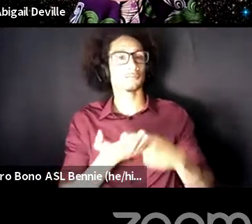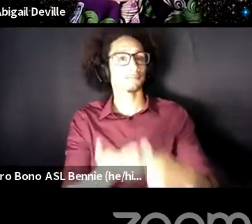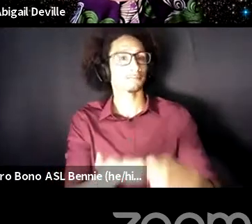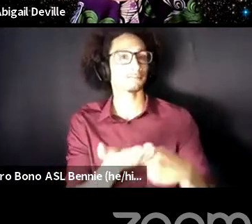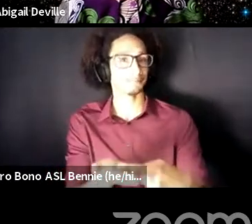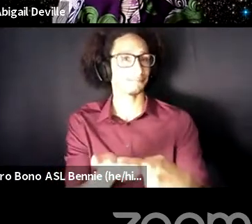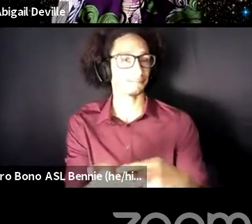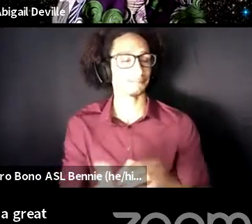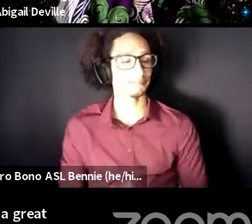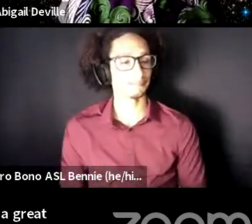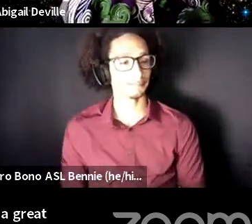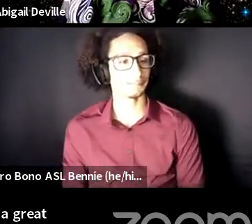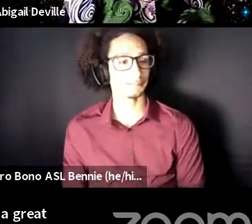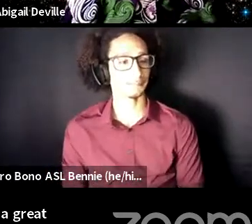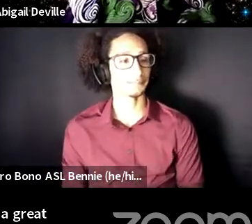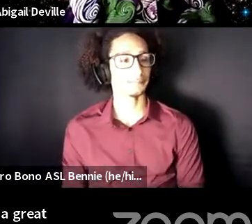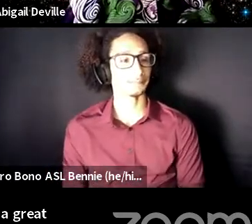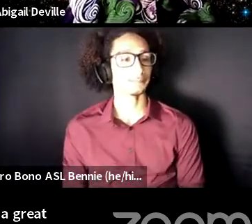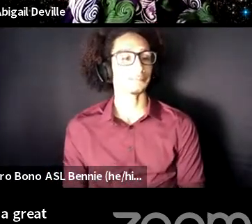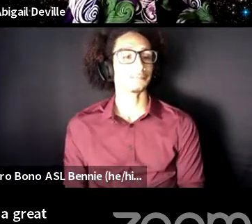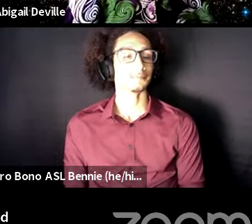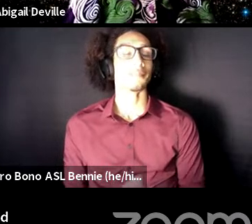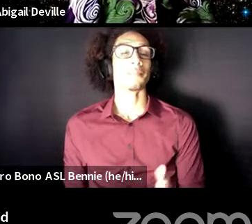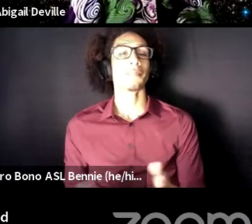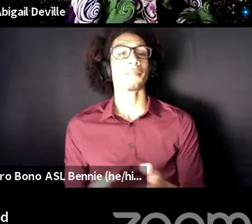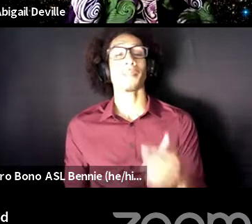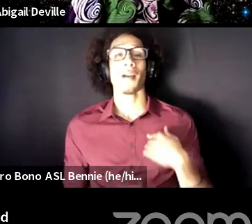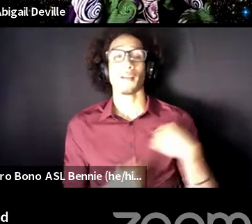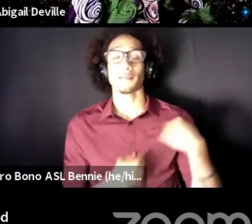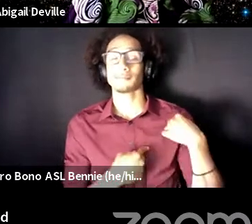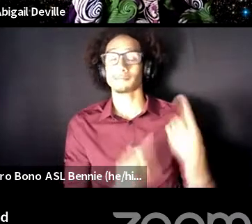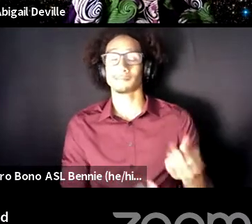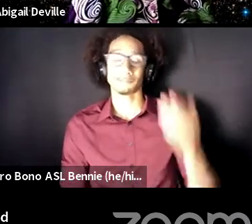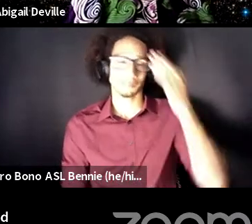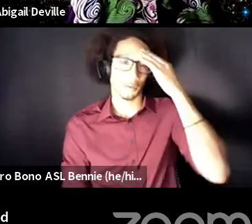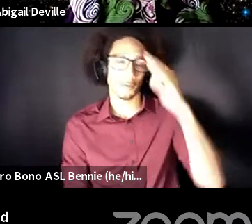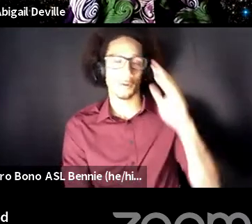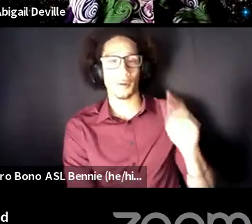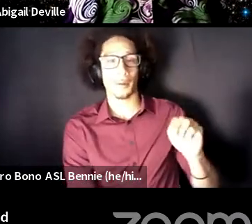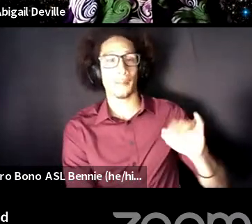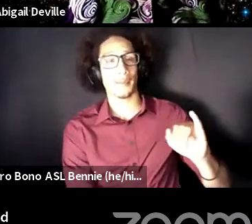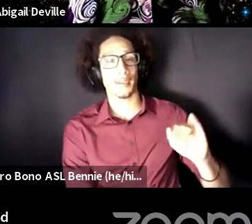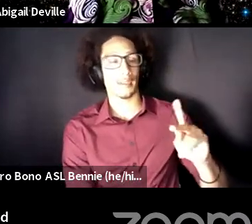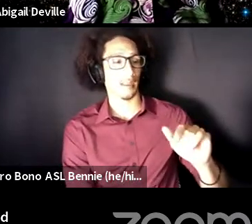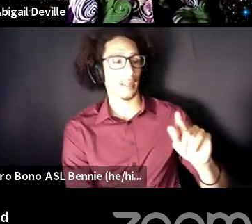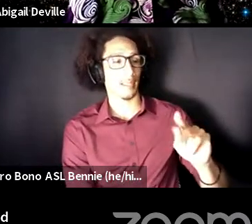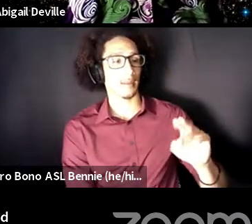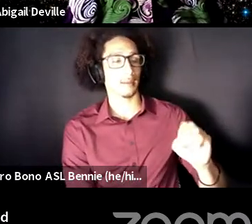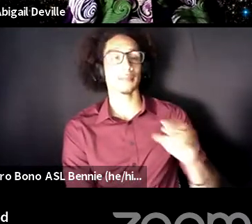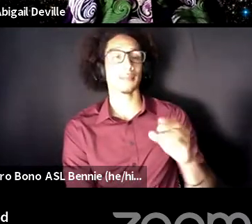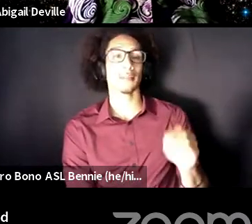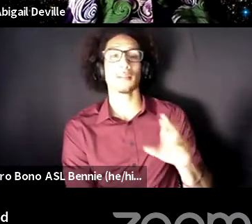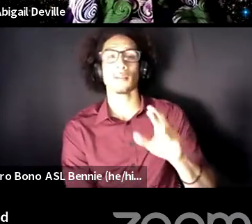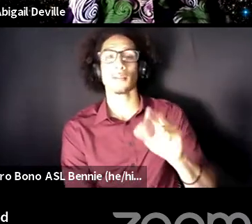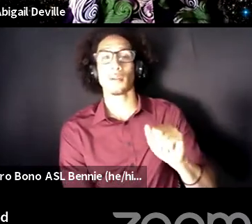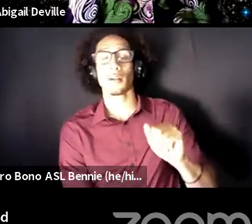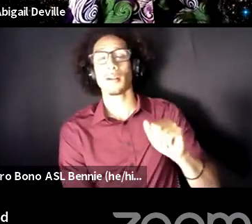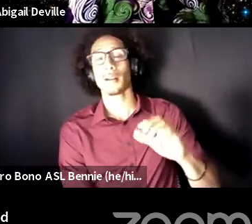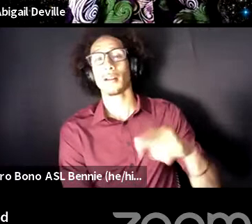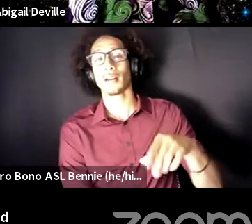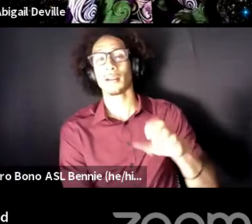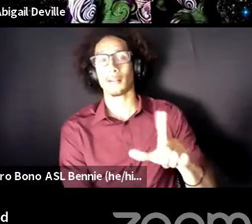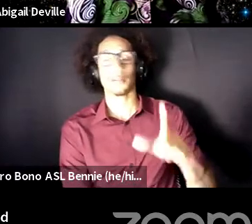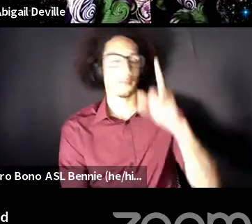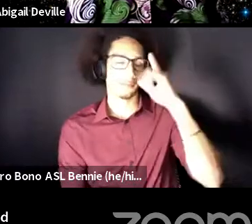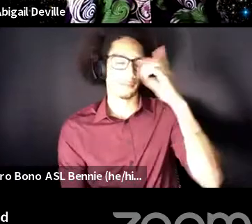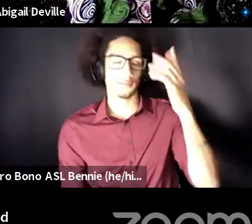I, you know, as Micheline said, I mean, I've known Micheline and Raquel for 15, 20 years, I have no idea. And I was, you